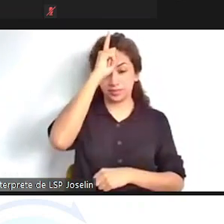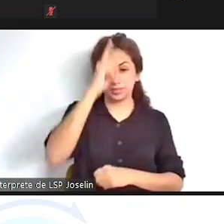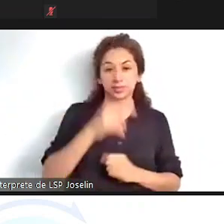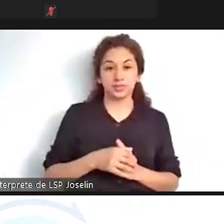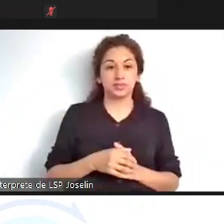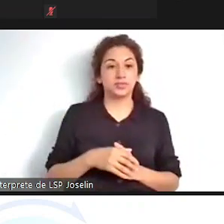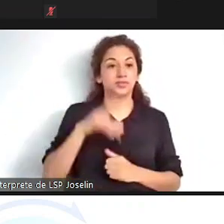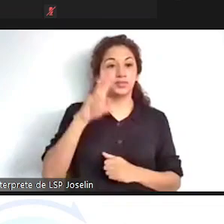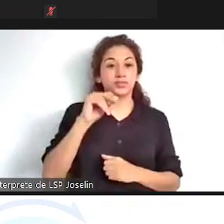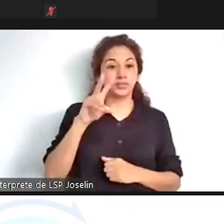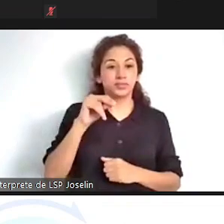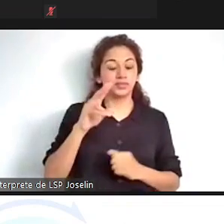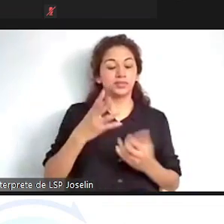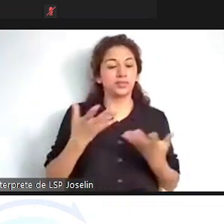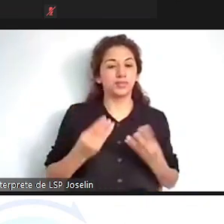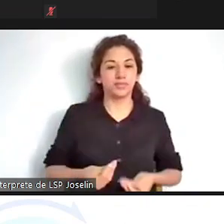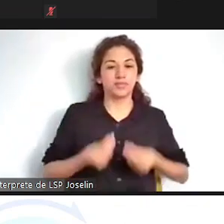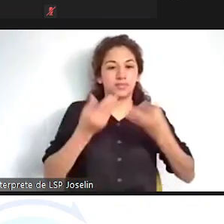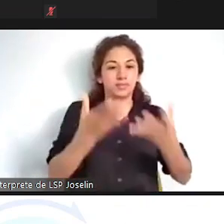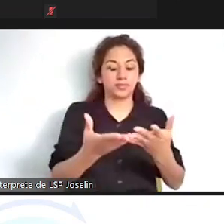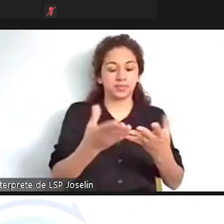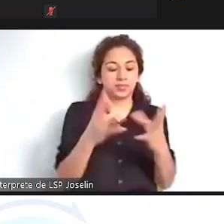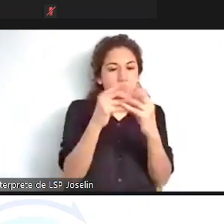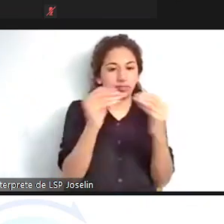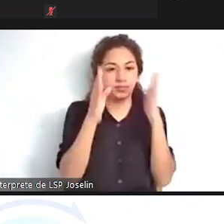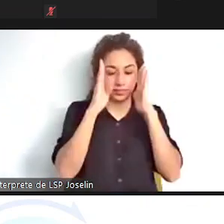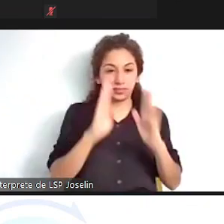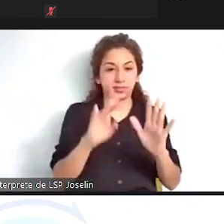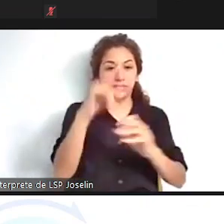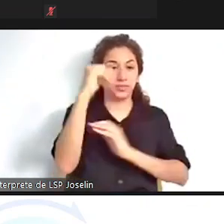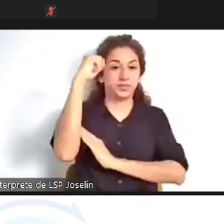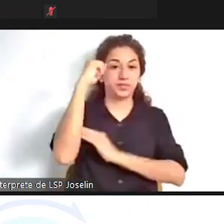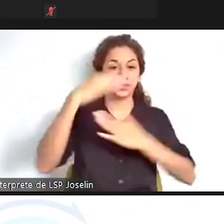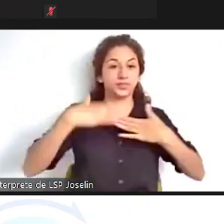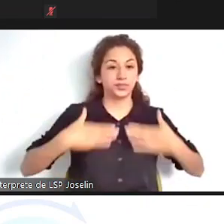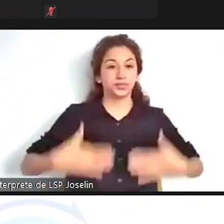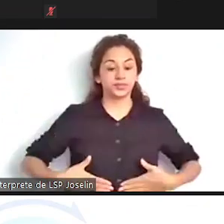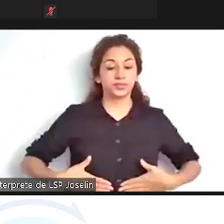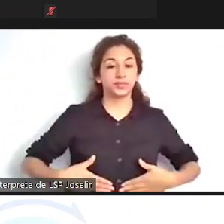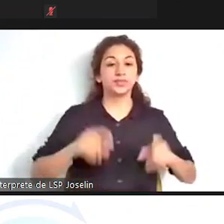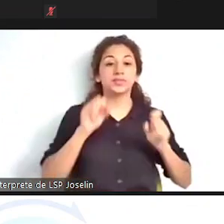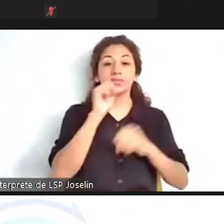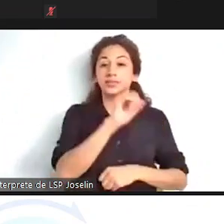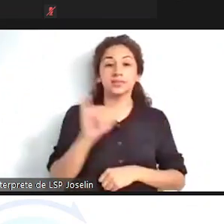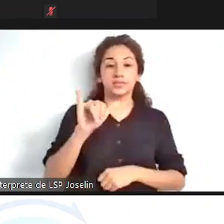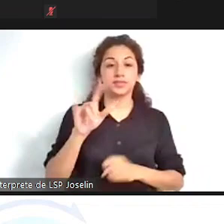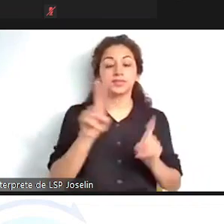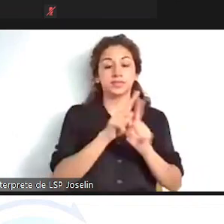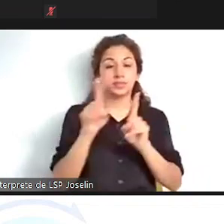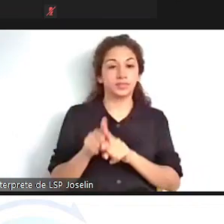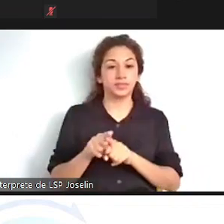in germany didn't pay enough attention to human rights